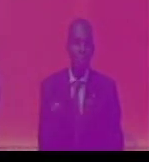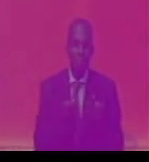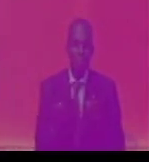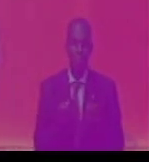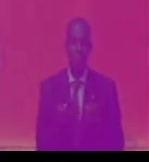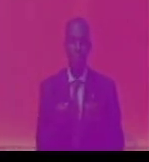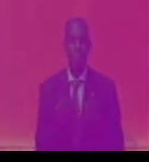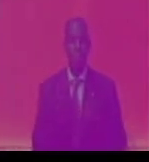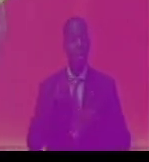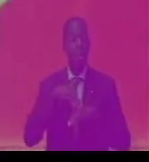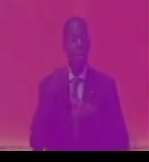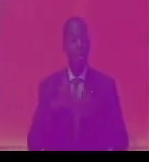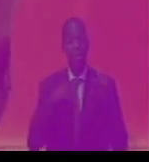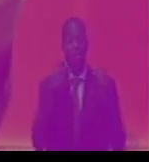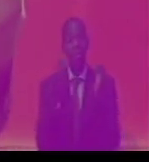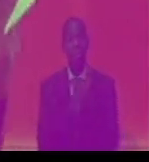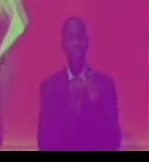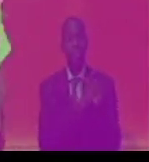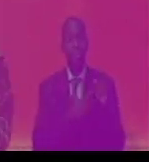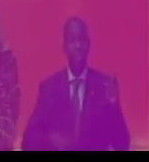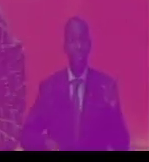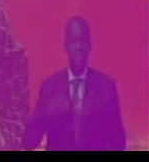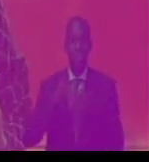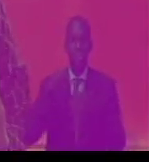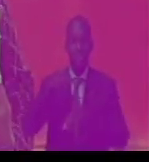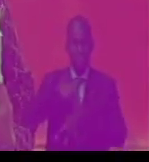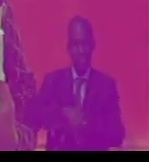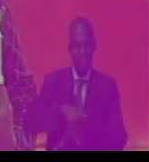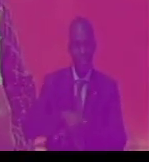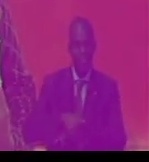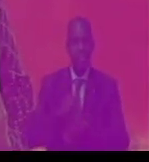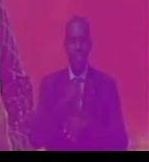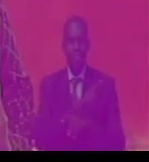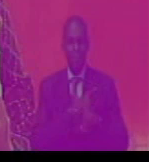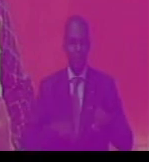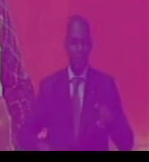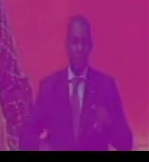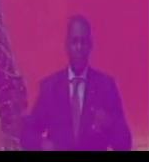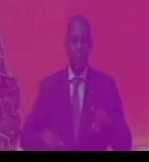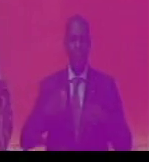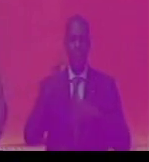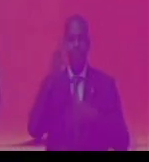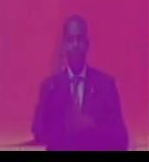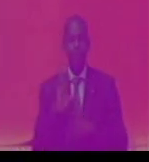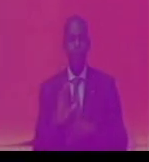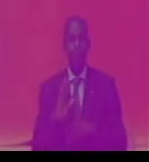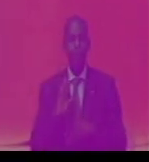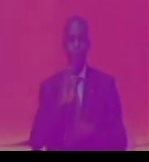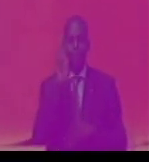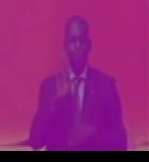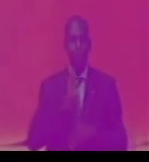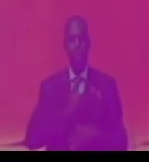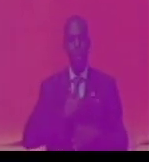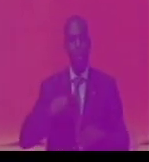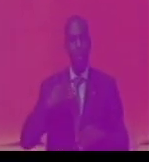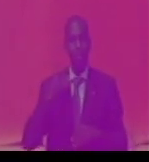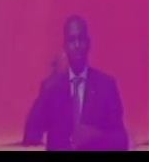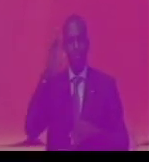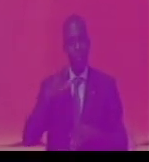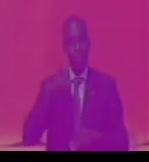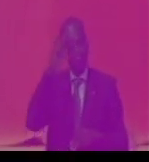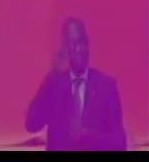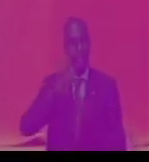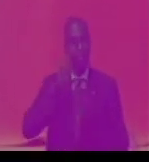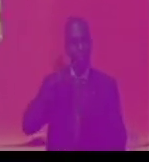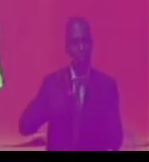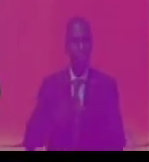that 20 naira and buy granola and eat please, it. Land up so at last, praise the Lord. In the night, our daddy in the Lord visited me in a